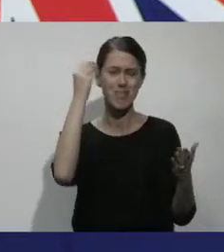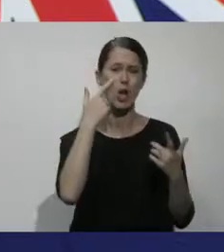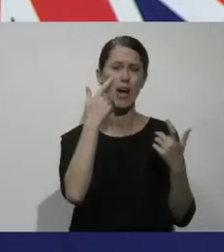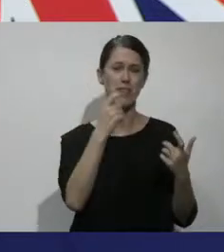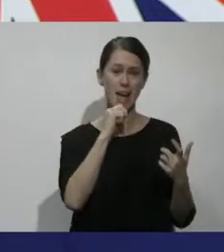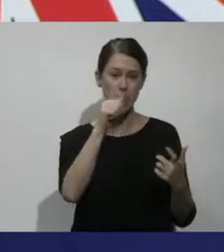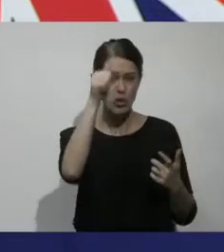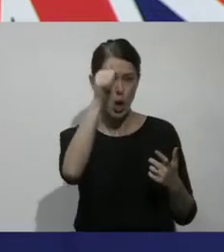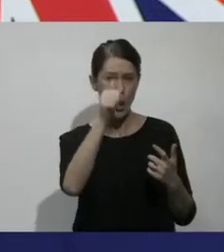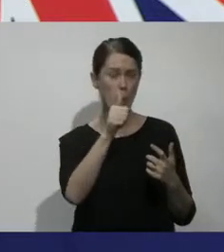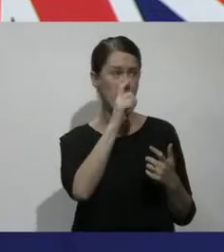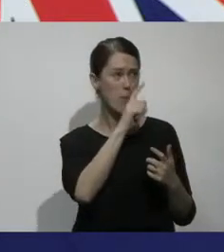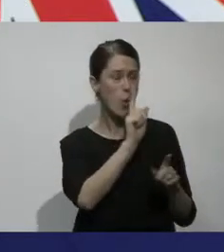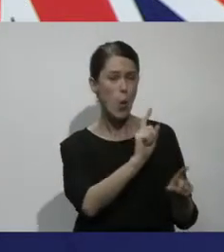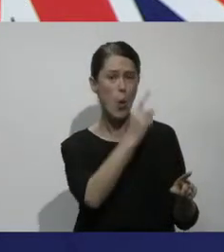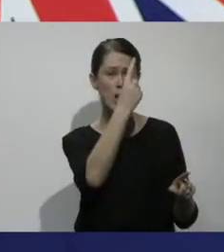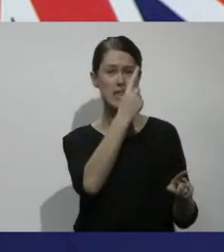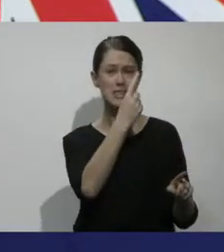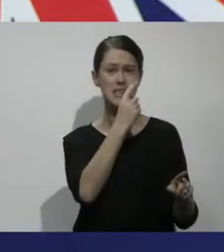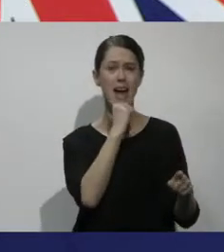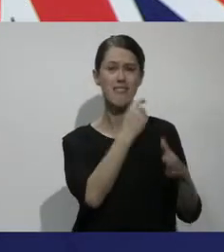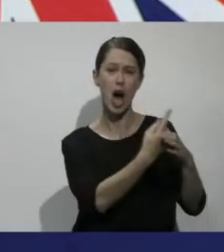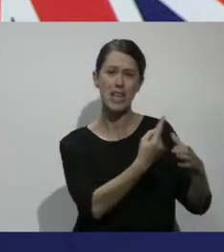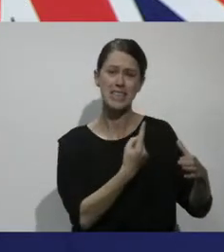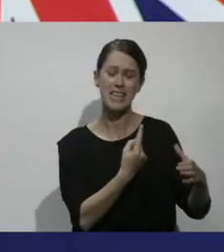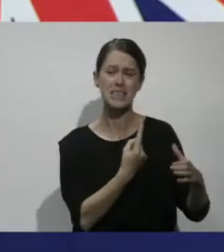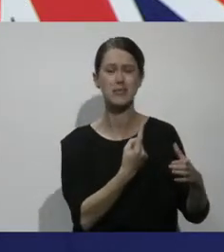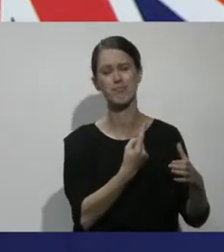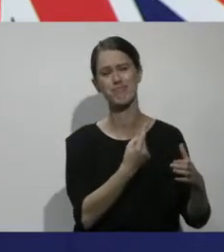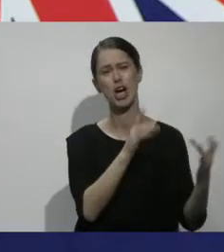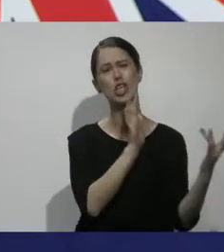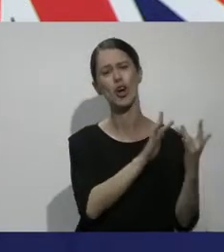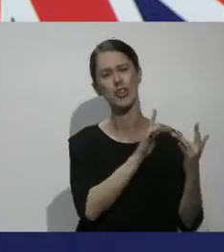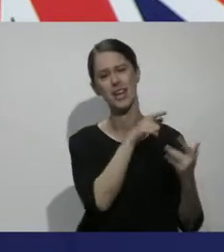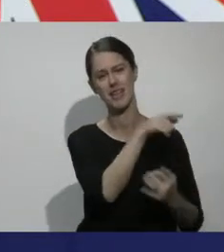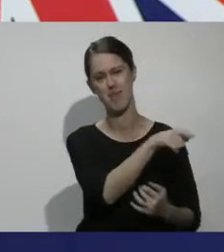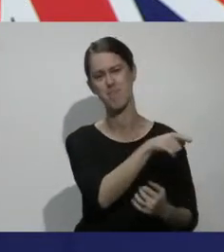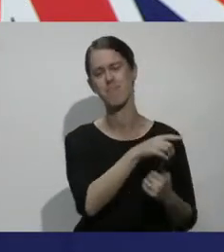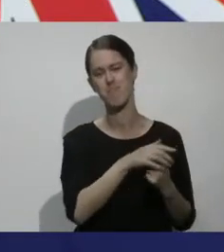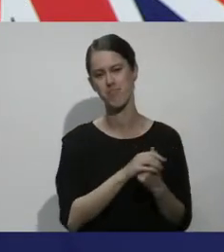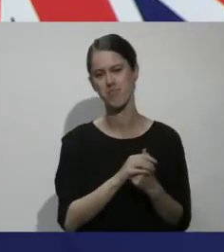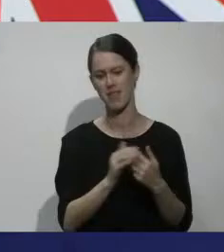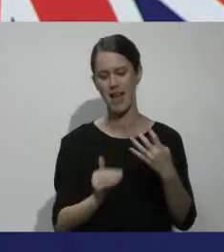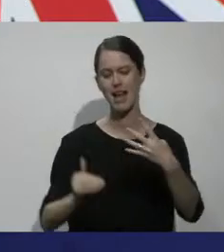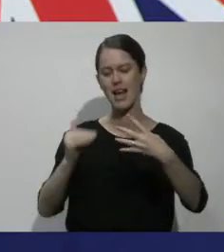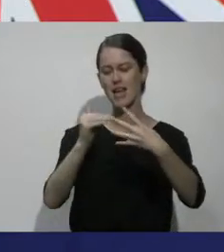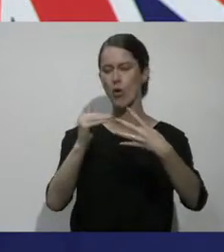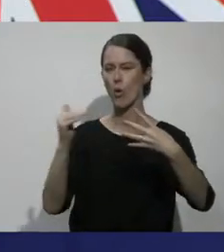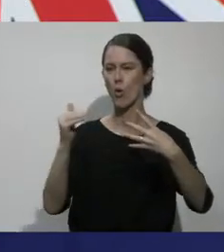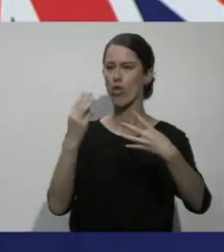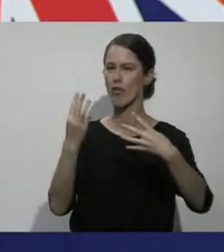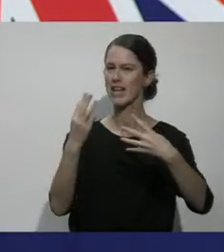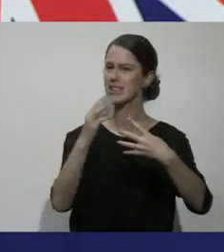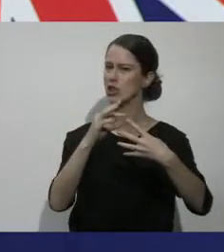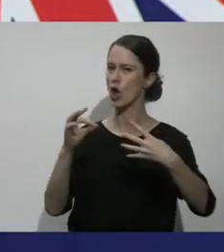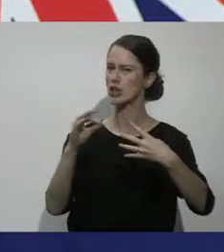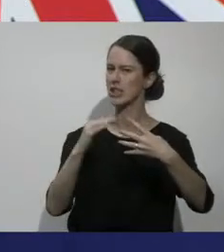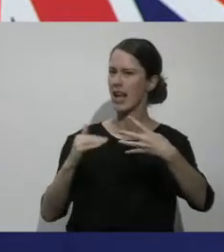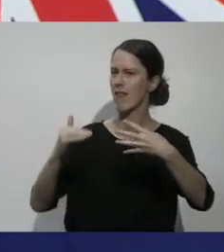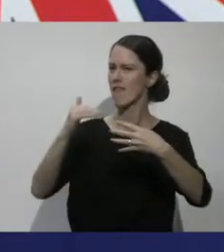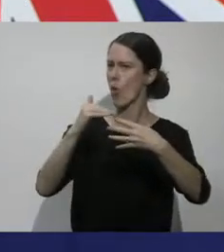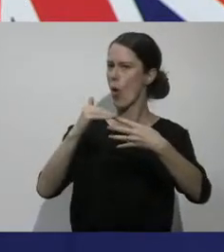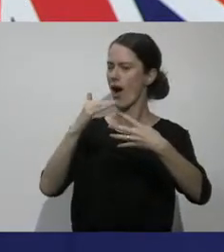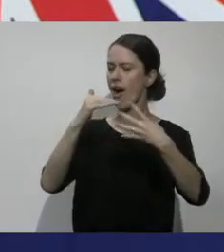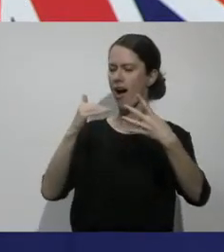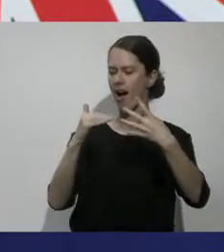in Auckland, particularly if you know people who are isolated, do reach out to them. Level 3 is not the same as level 4, though. We have a much higher rate